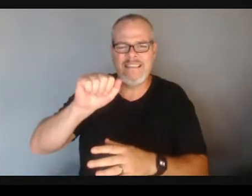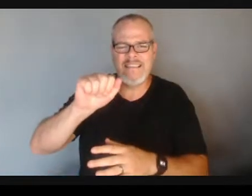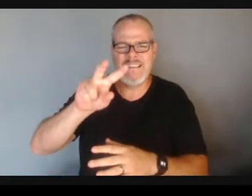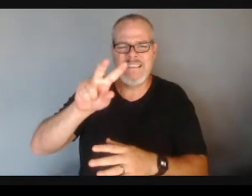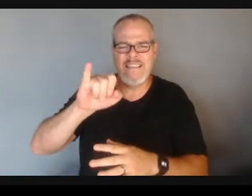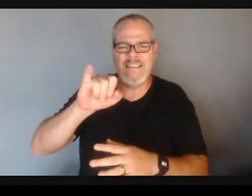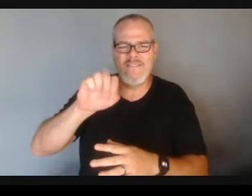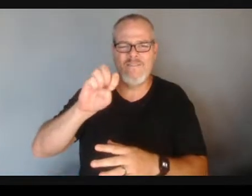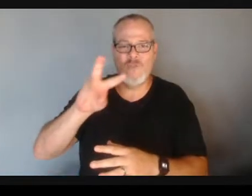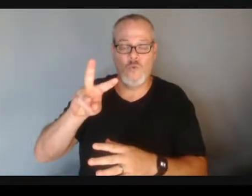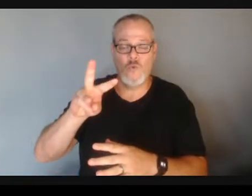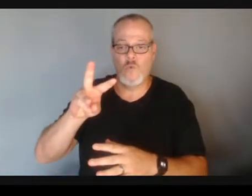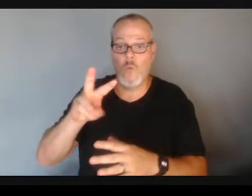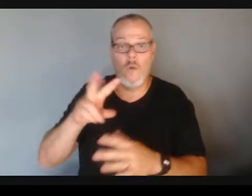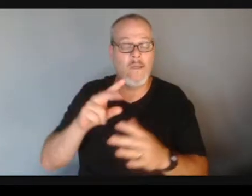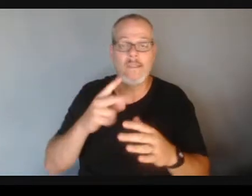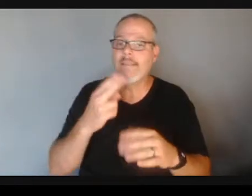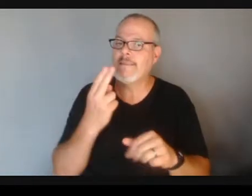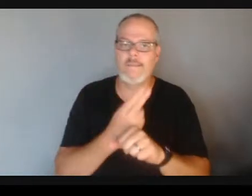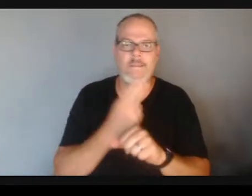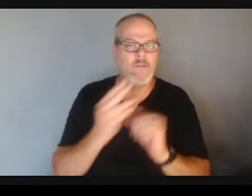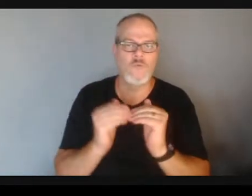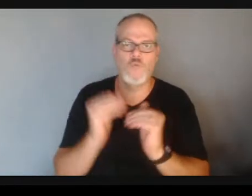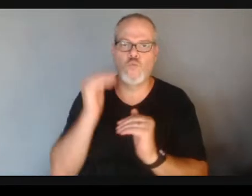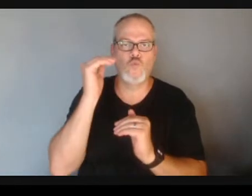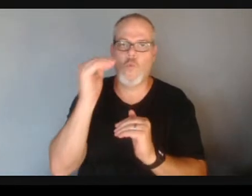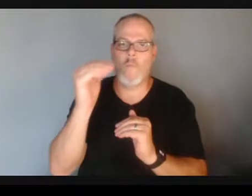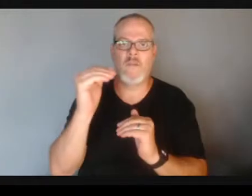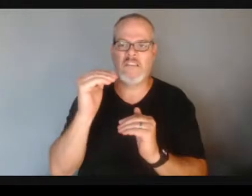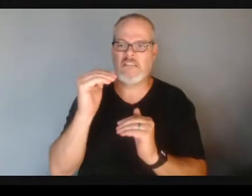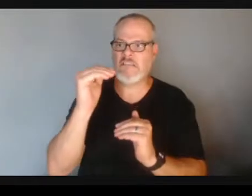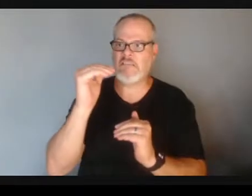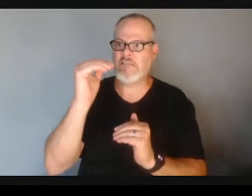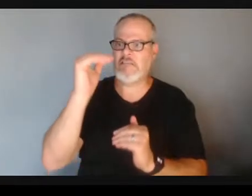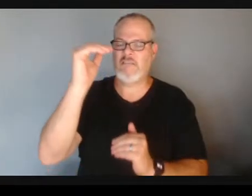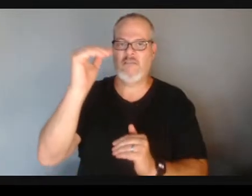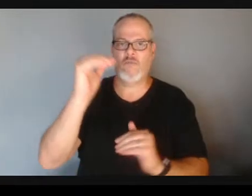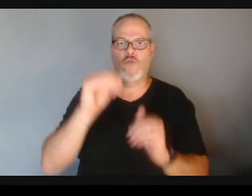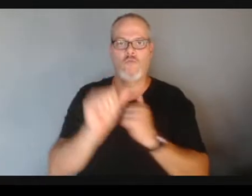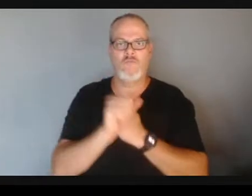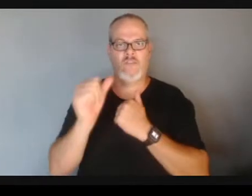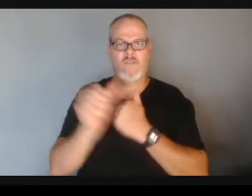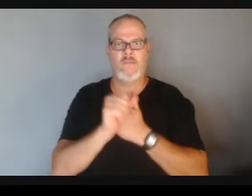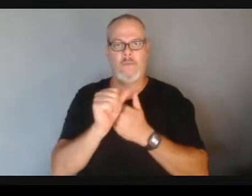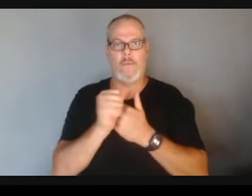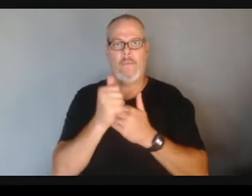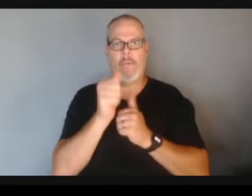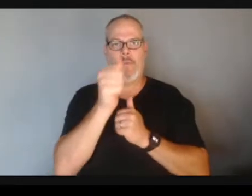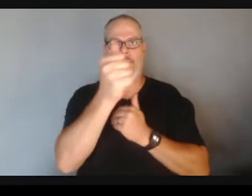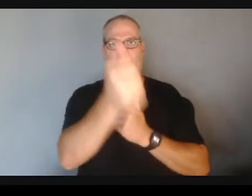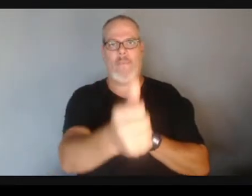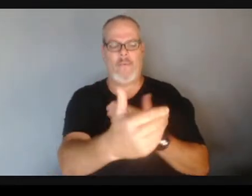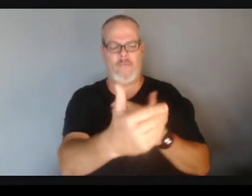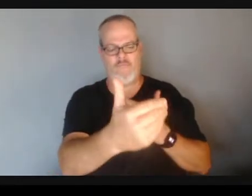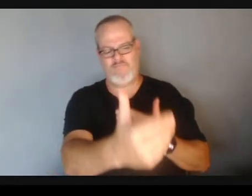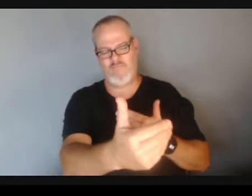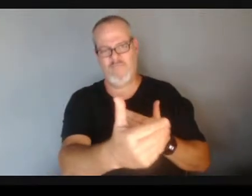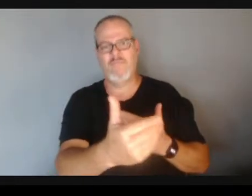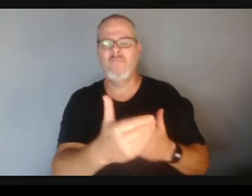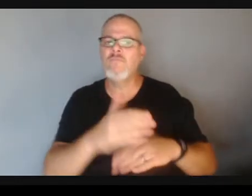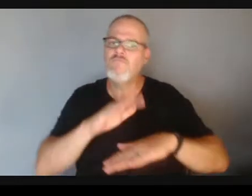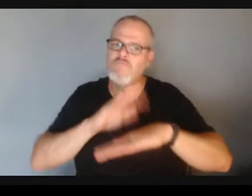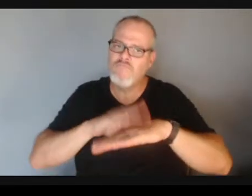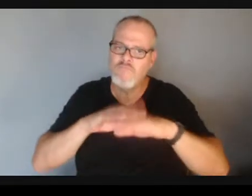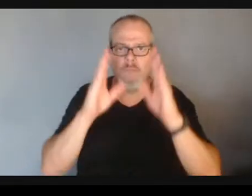it doesn't take that much elevation to get away from these things, right? So just be aware of